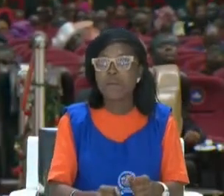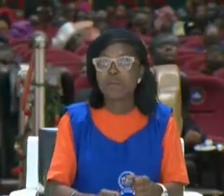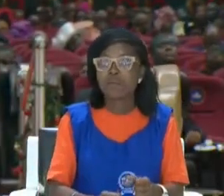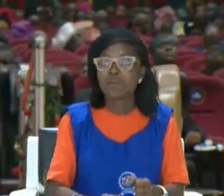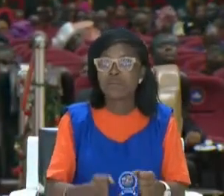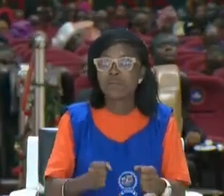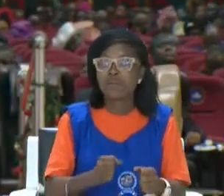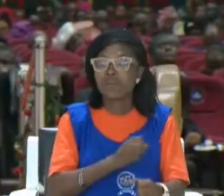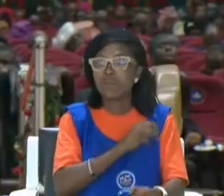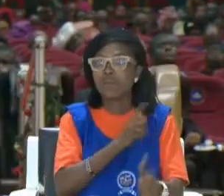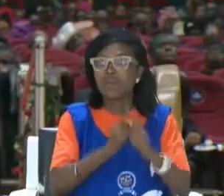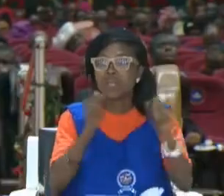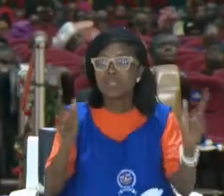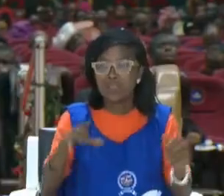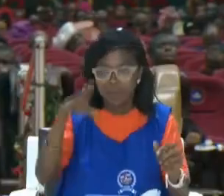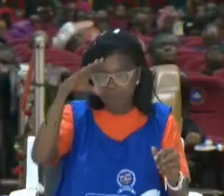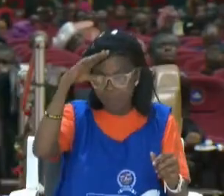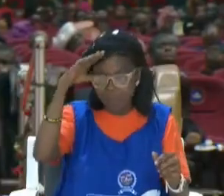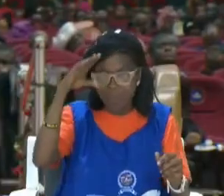all over the world.